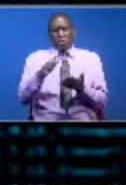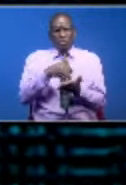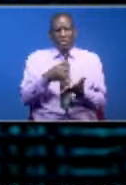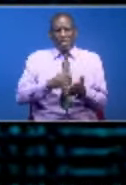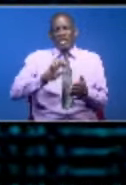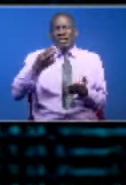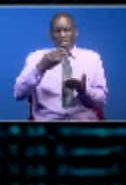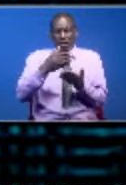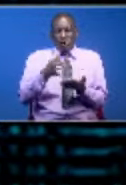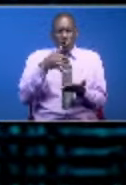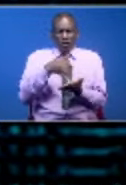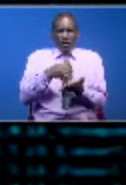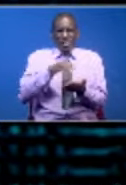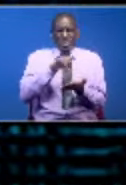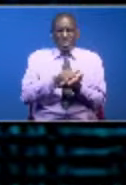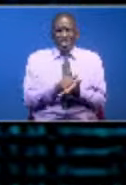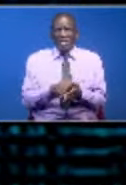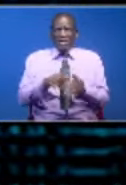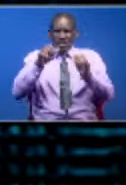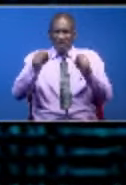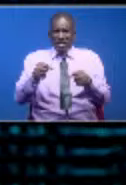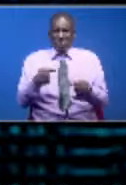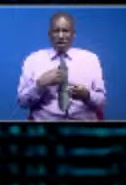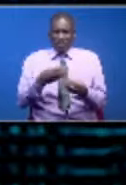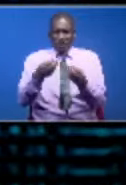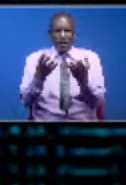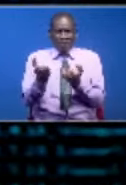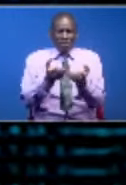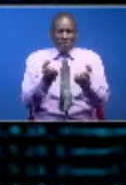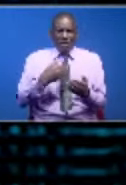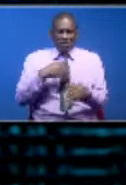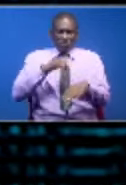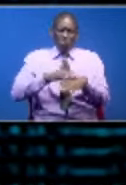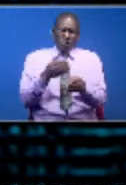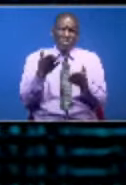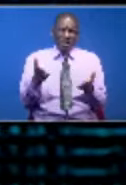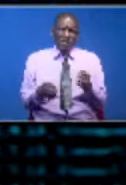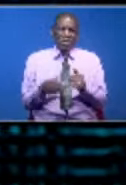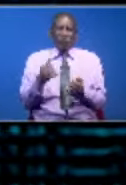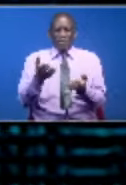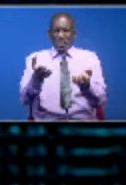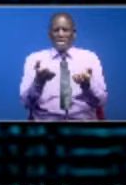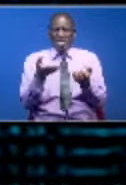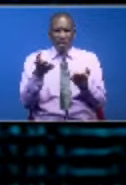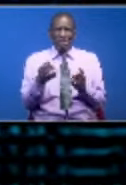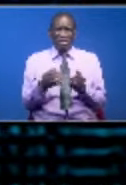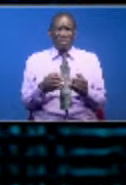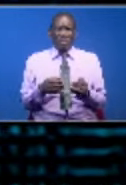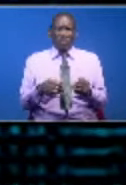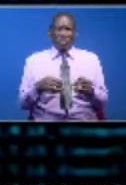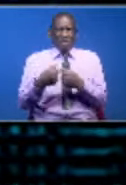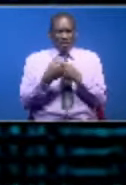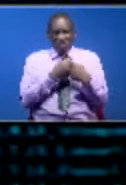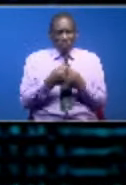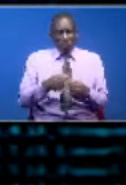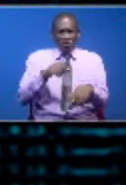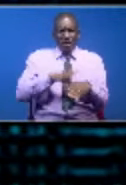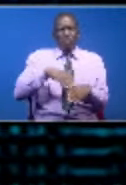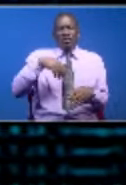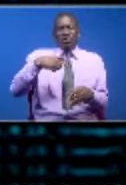part of it is that despite having many businesses have very good products which are required, they often struggle from getting the right financing at